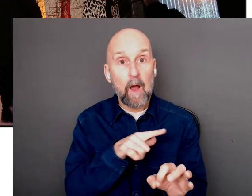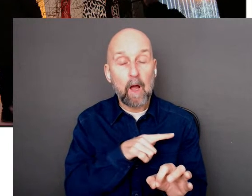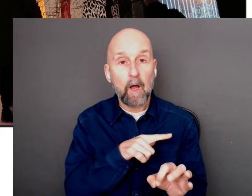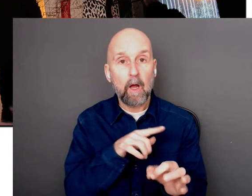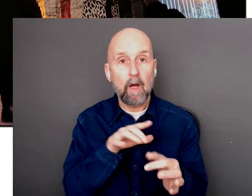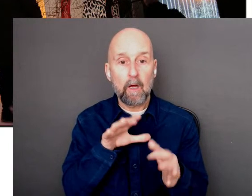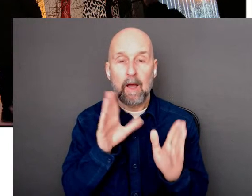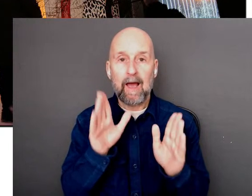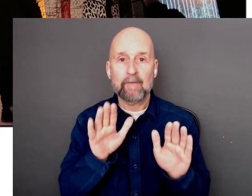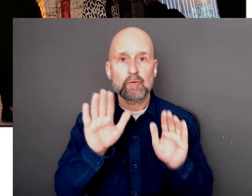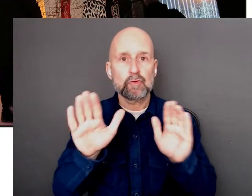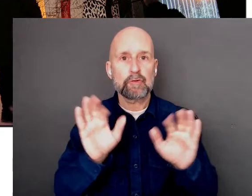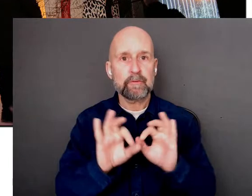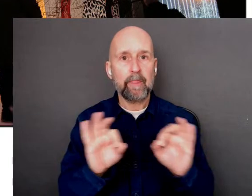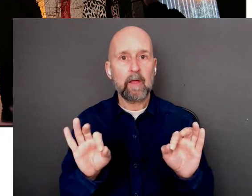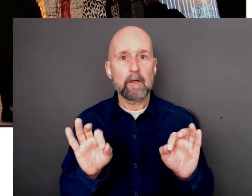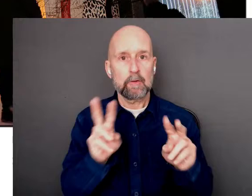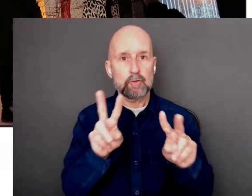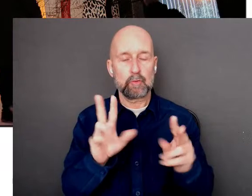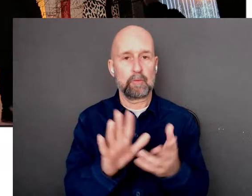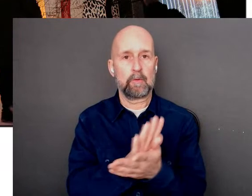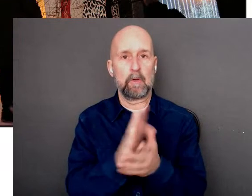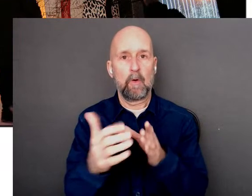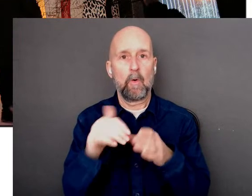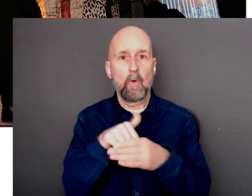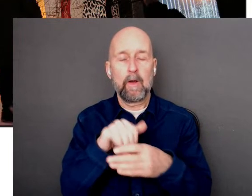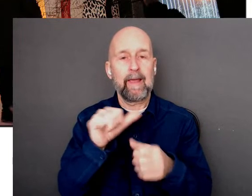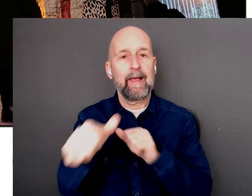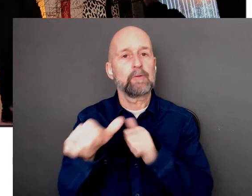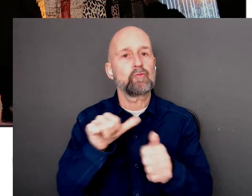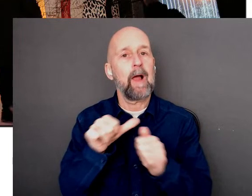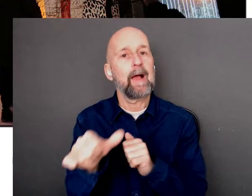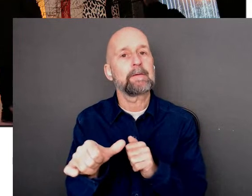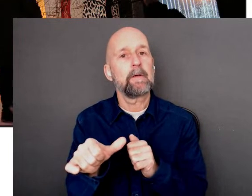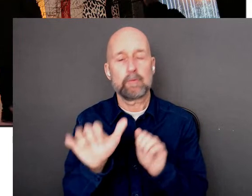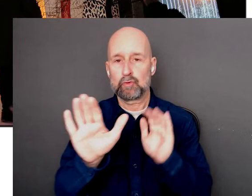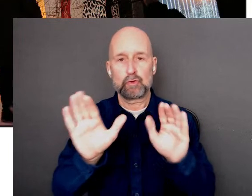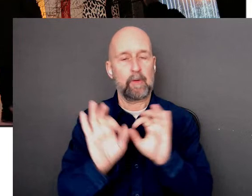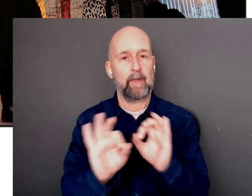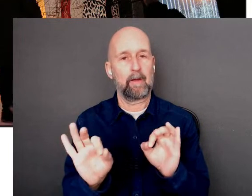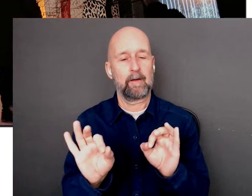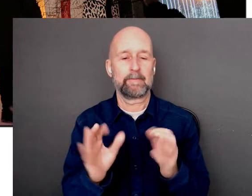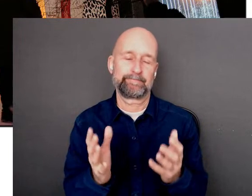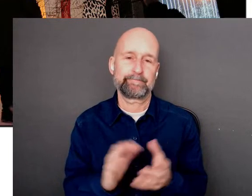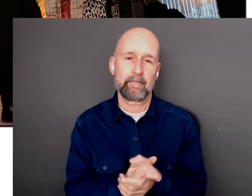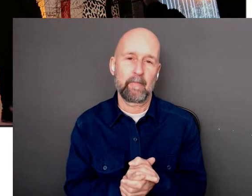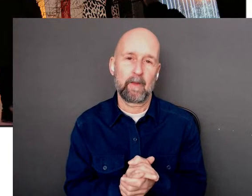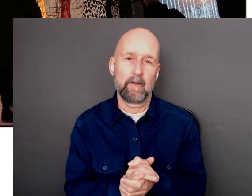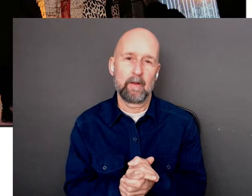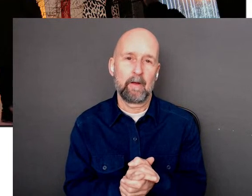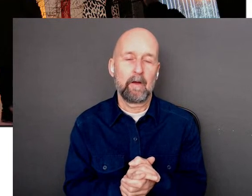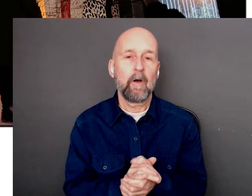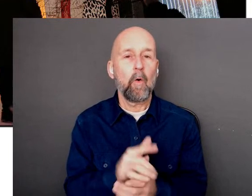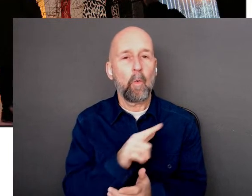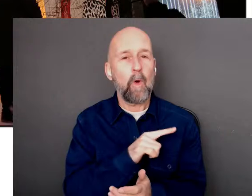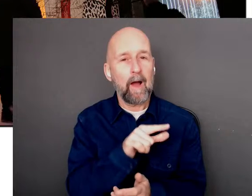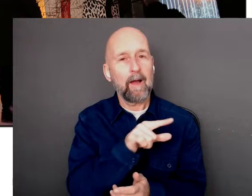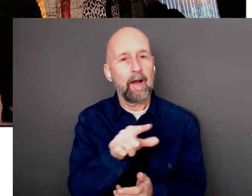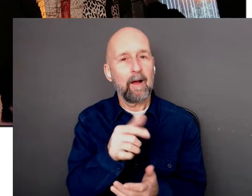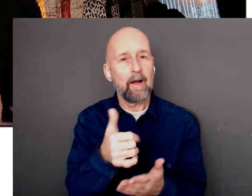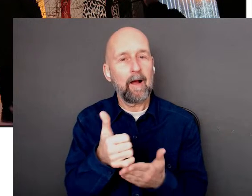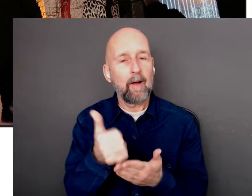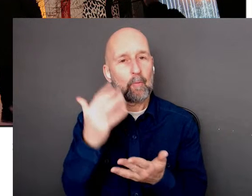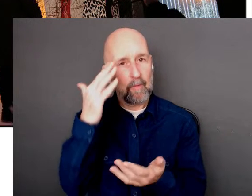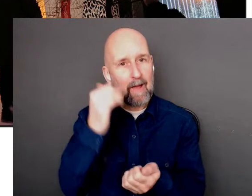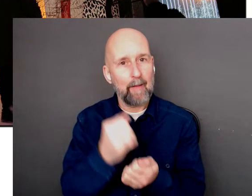to touch to actually interact with. But of course, people, maybe it reminds you a bit of a screen, so you go